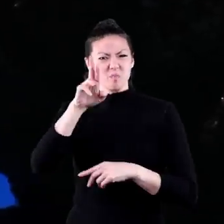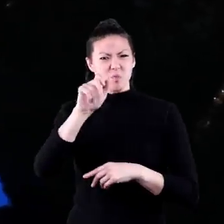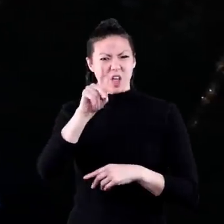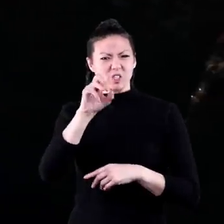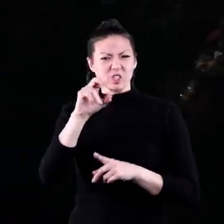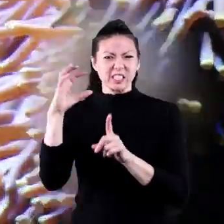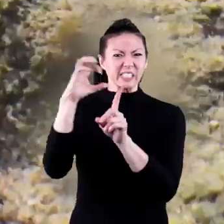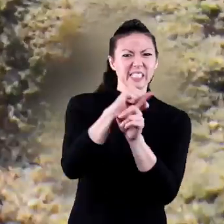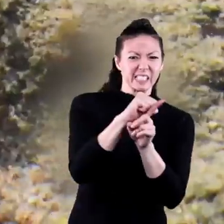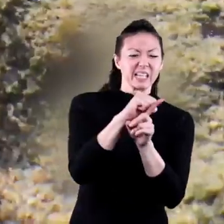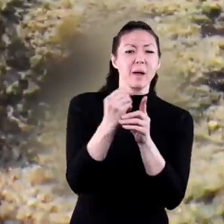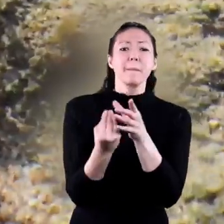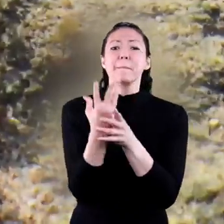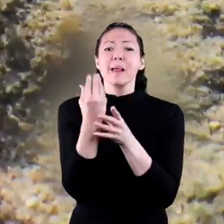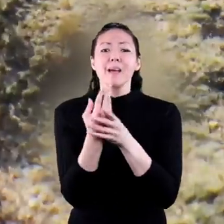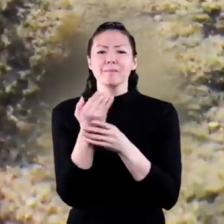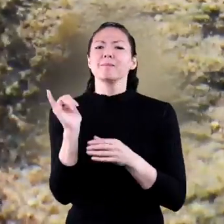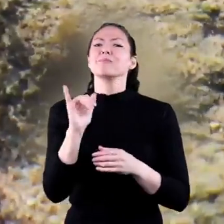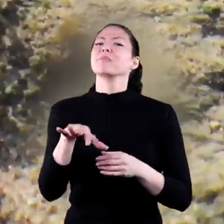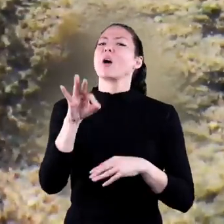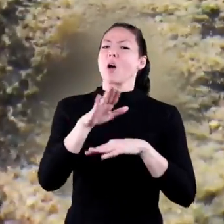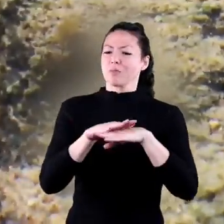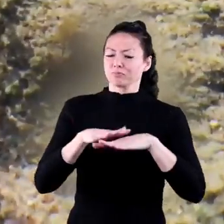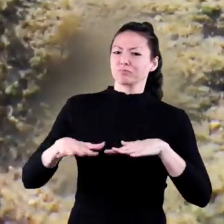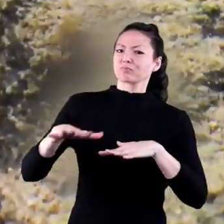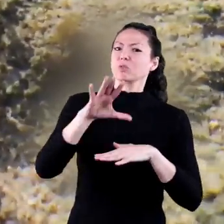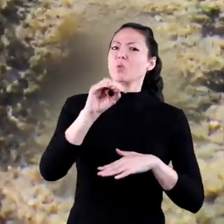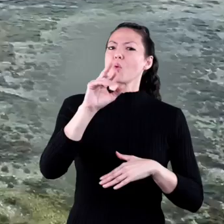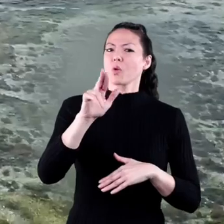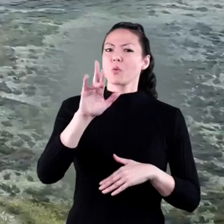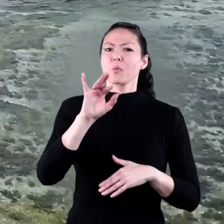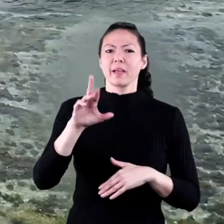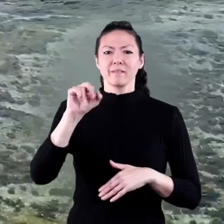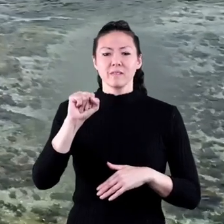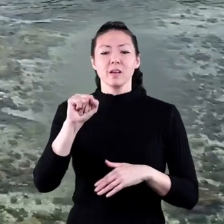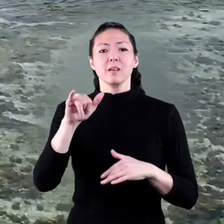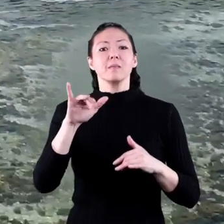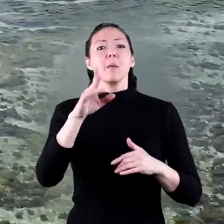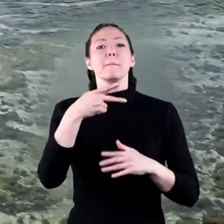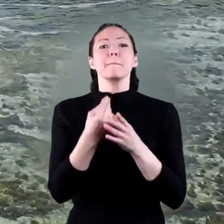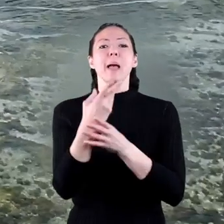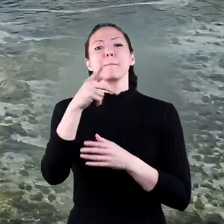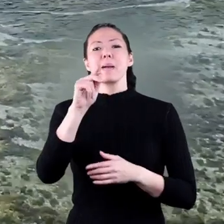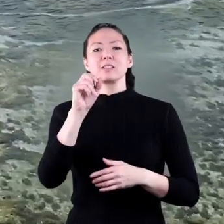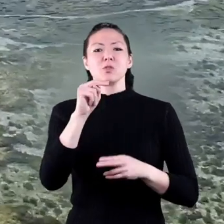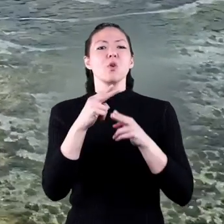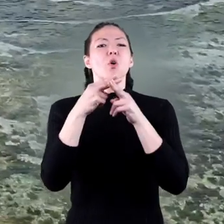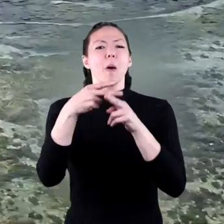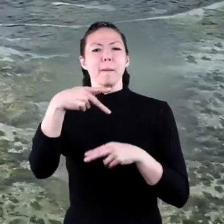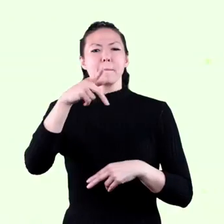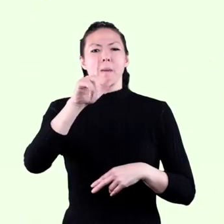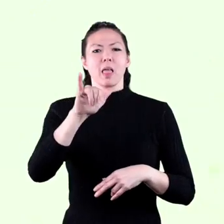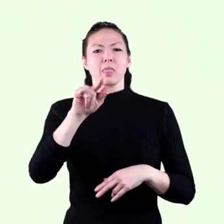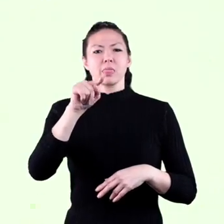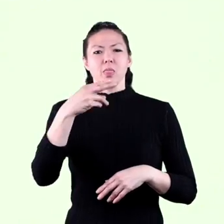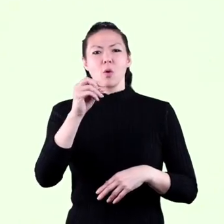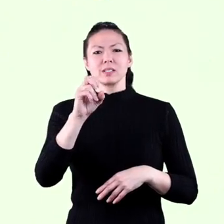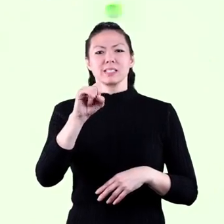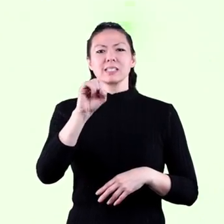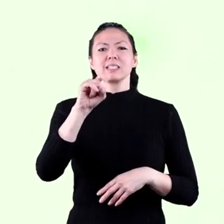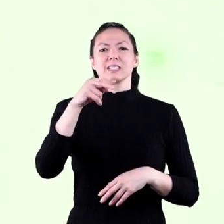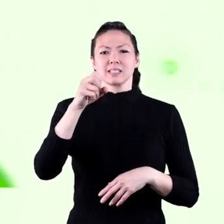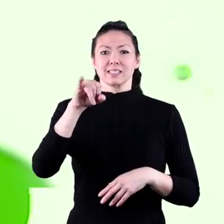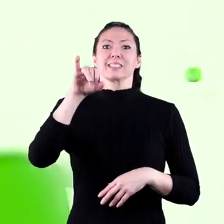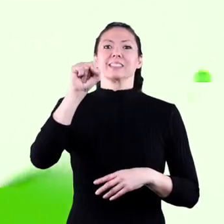predators. Plants are also found in the coral reefs. Plant plankton called phytoplankton, algae, and